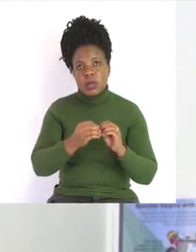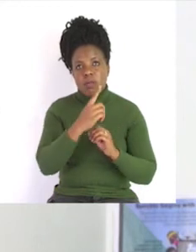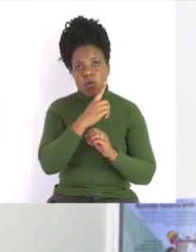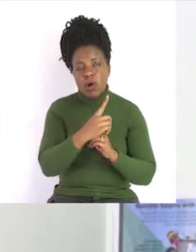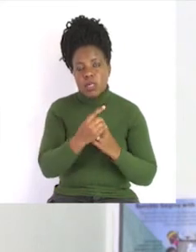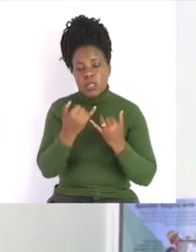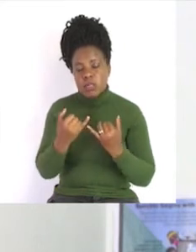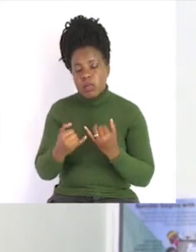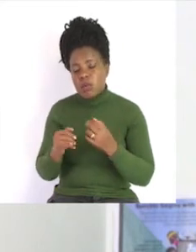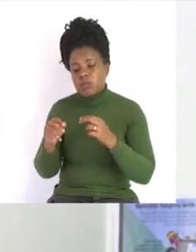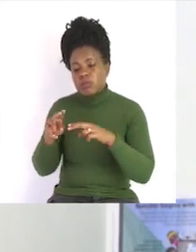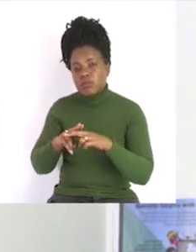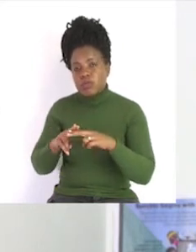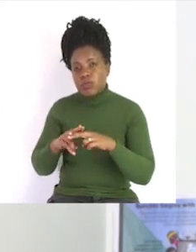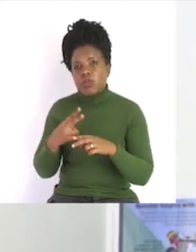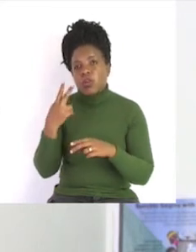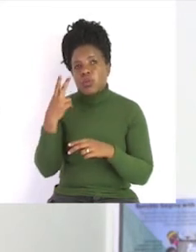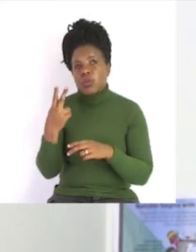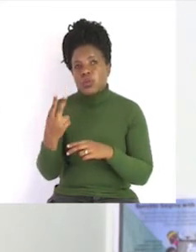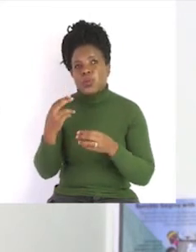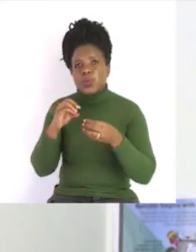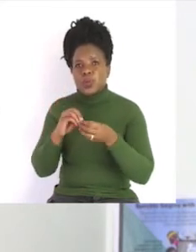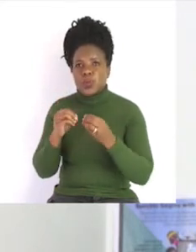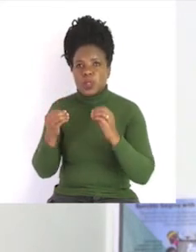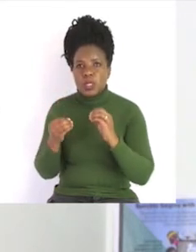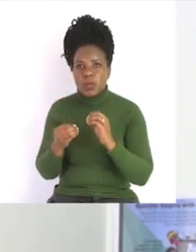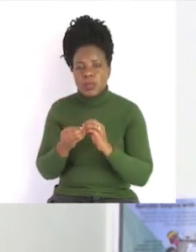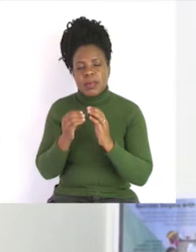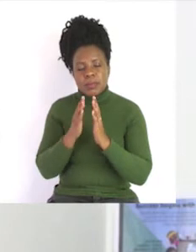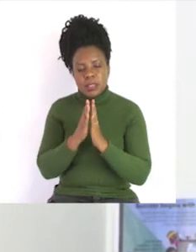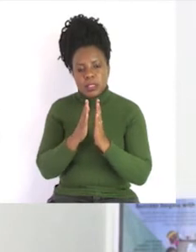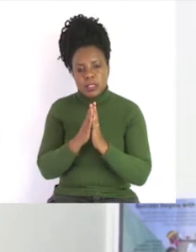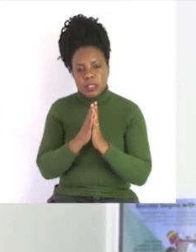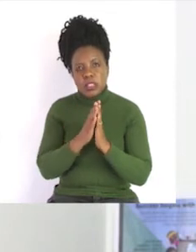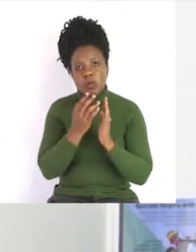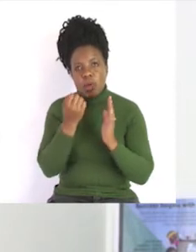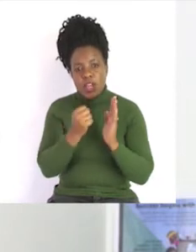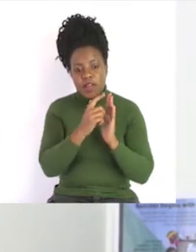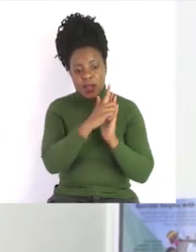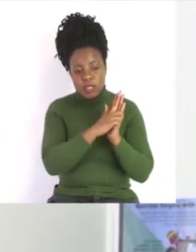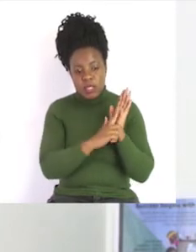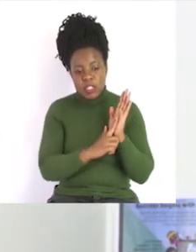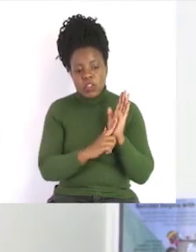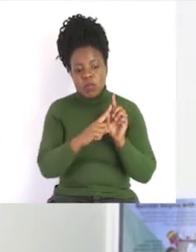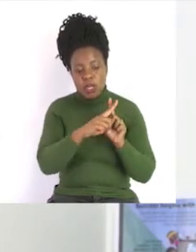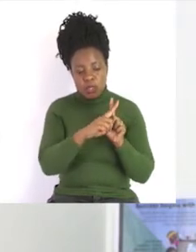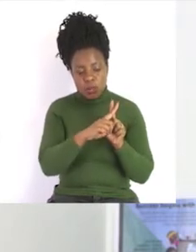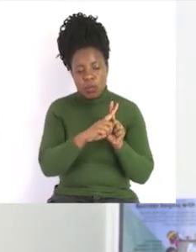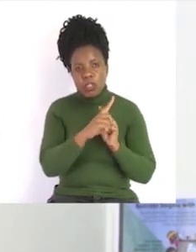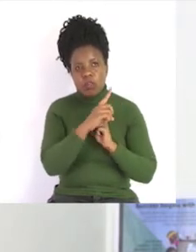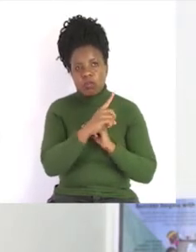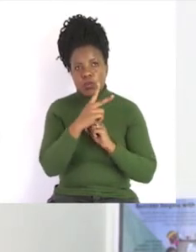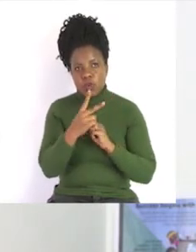it. Again, notice that I already made my multiples of 12 to make things easier for me.